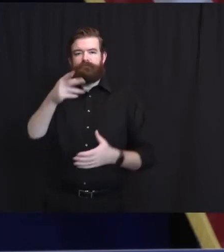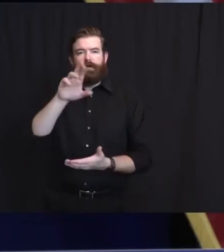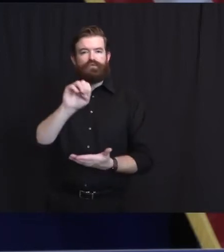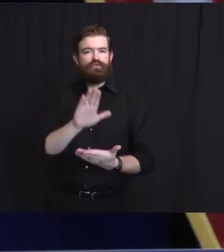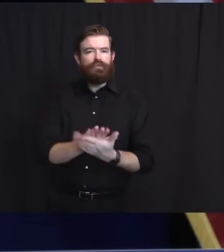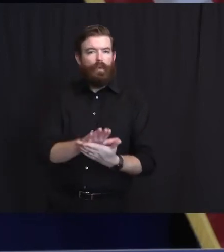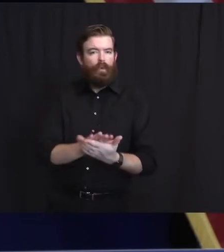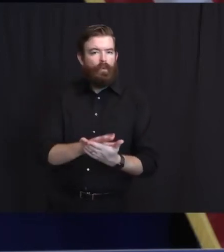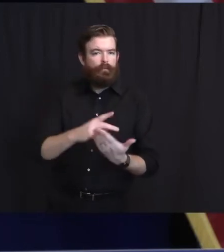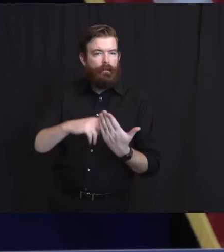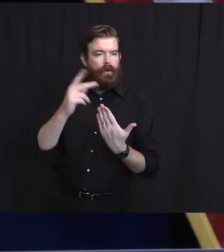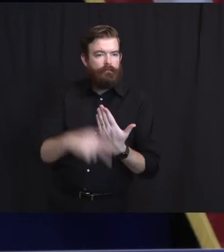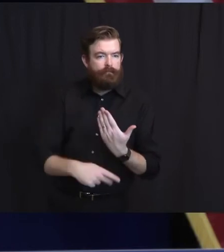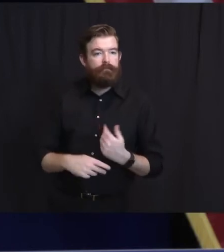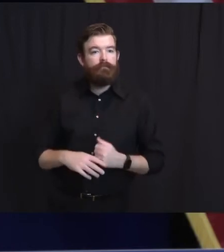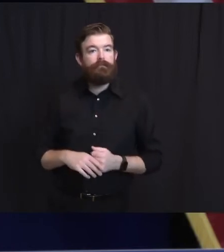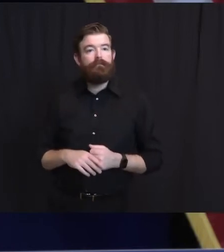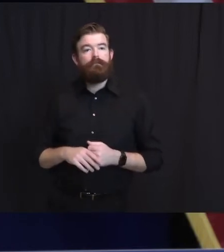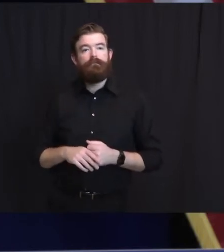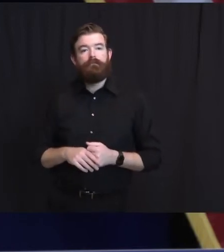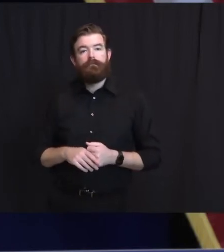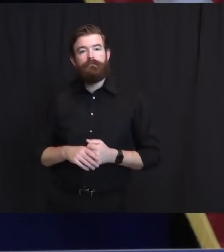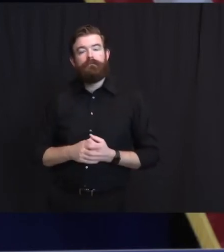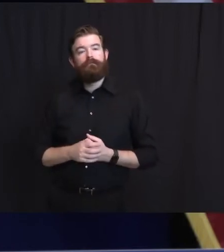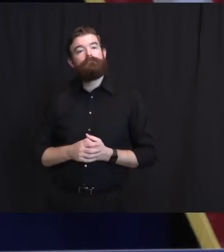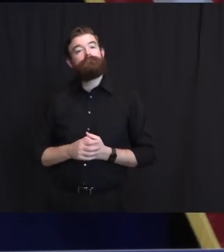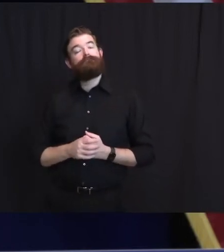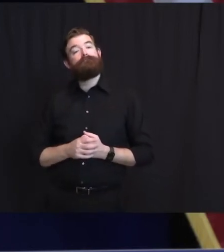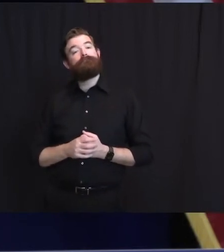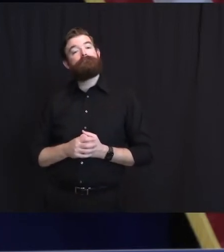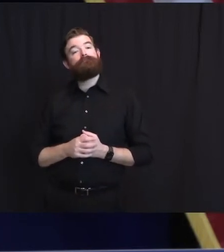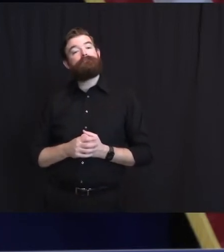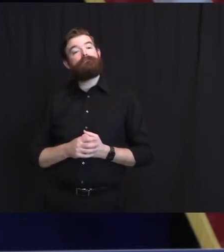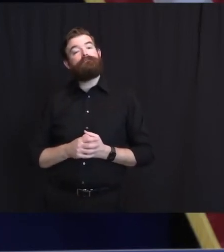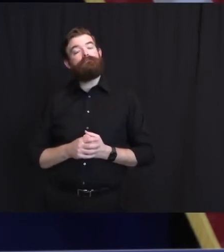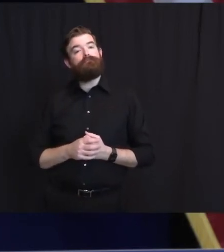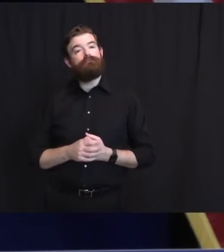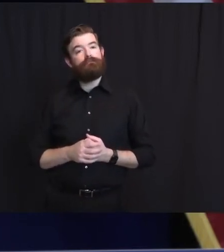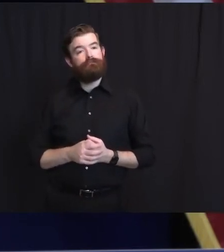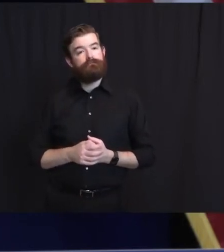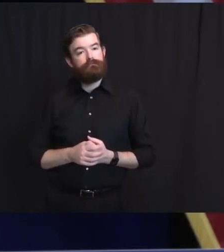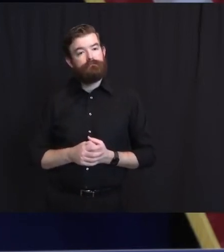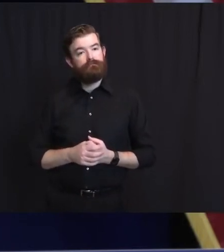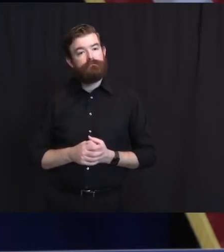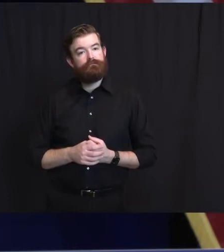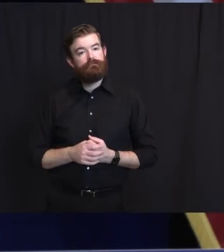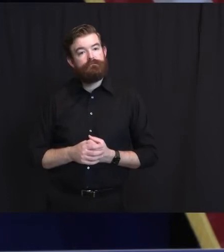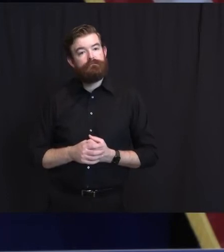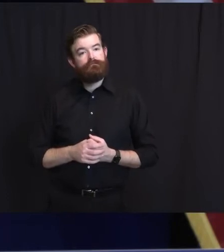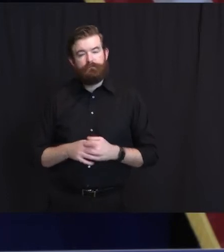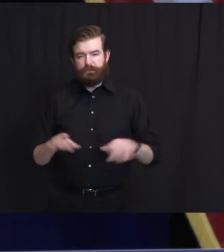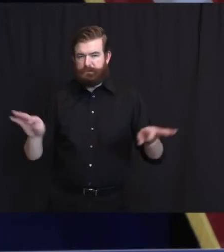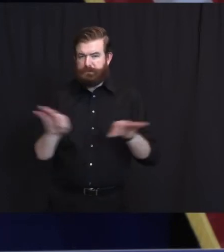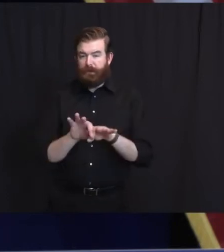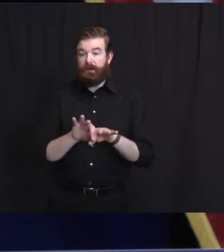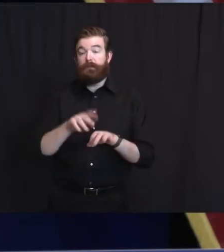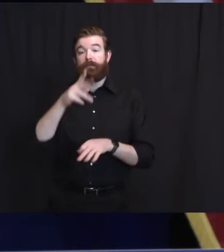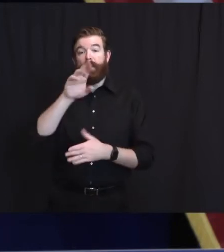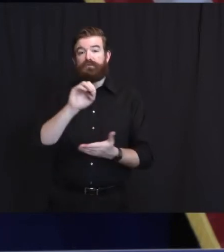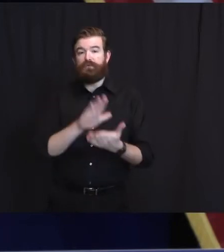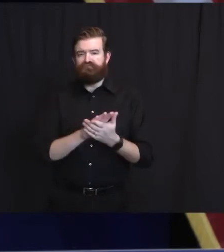COVID-19 has shown the critical importance of high-quality, standards-aligned early childhood education. The last